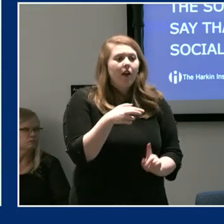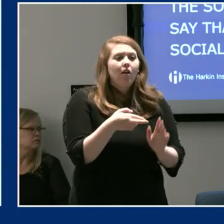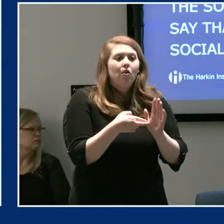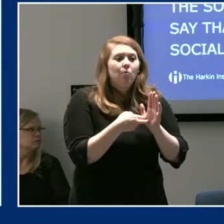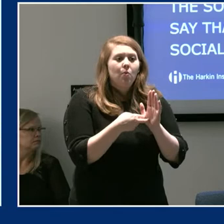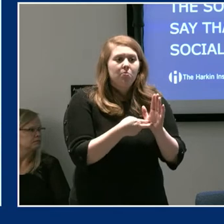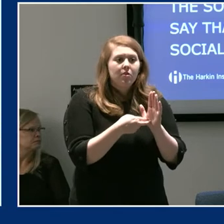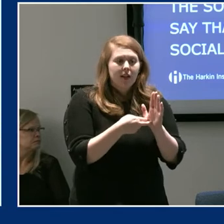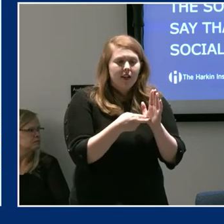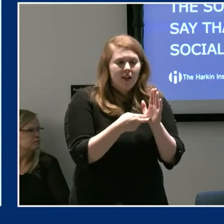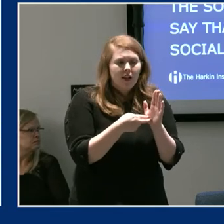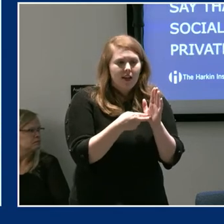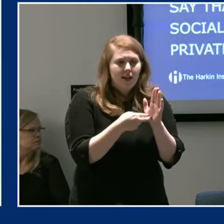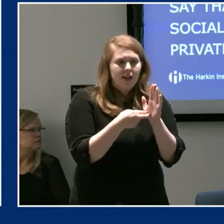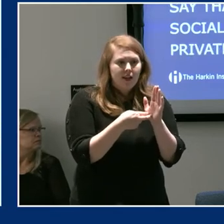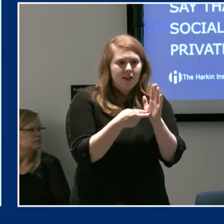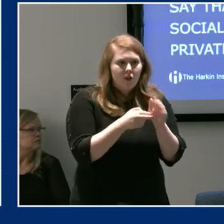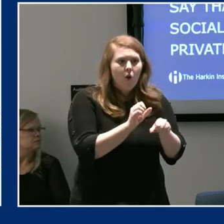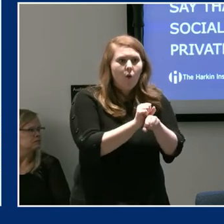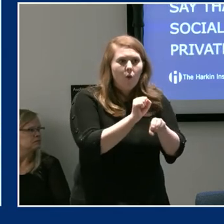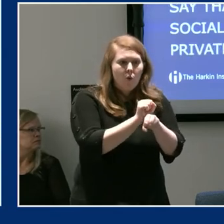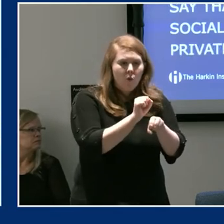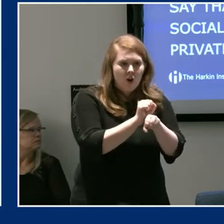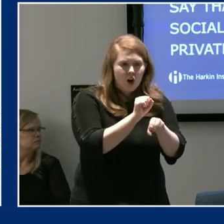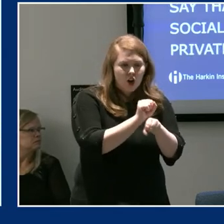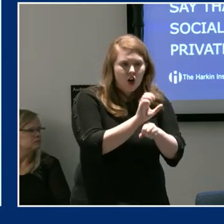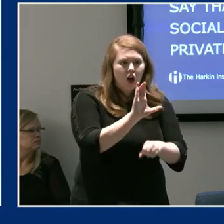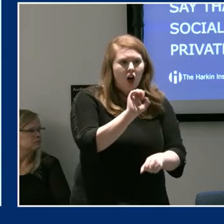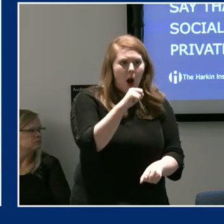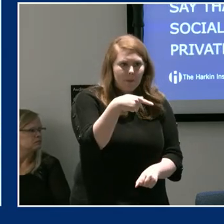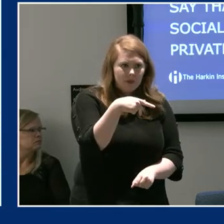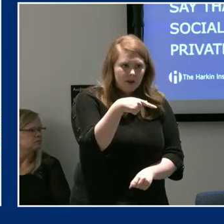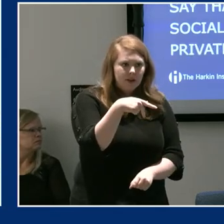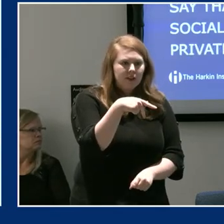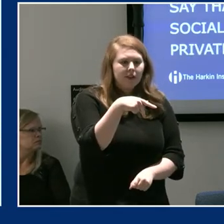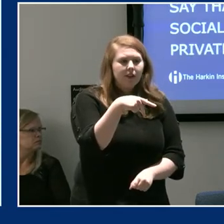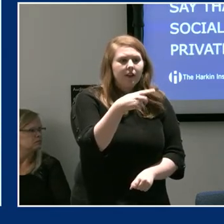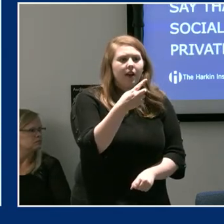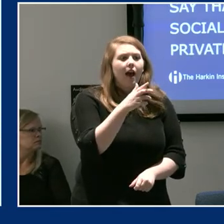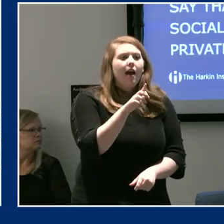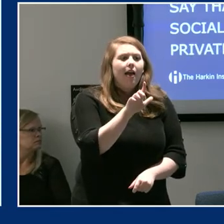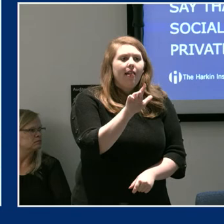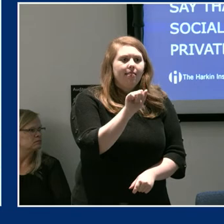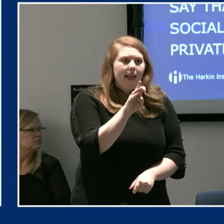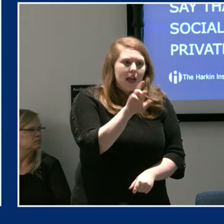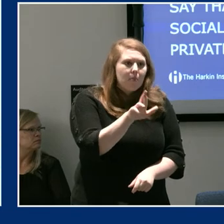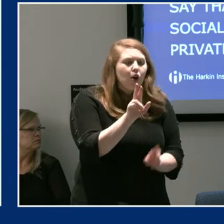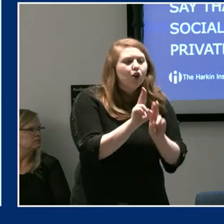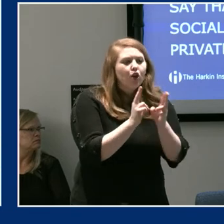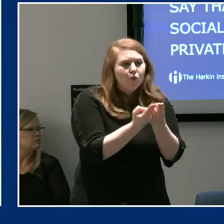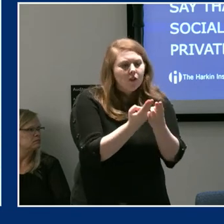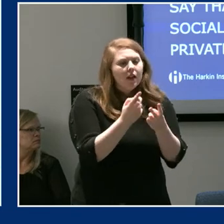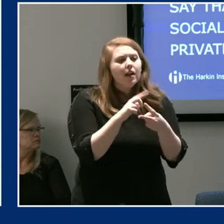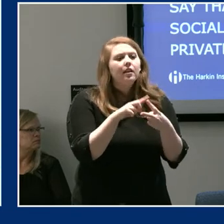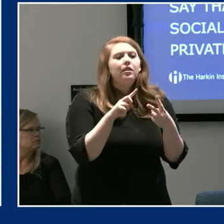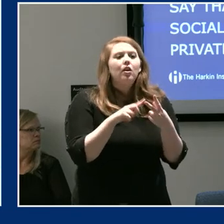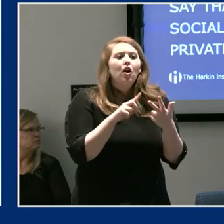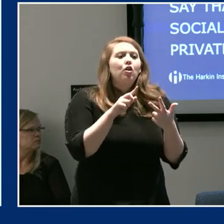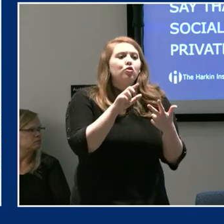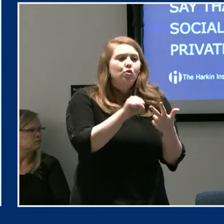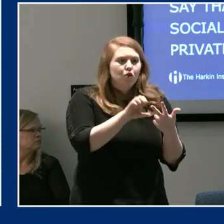represented workers' compensation, labor unions, and Social Security disability